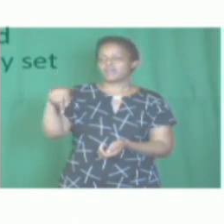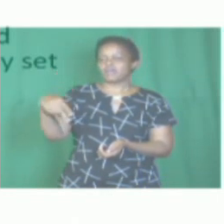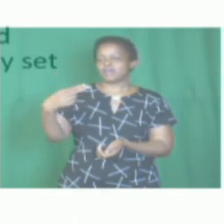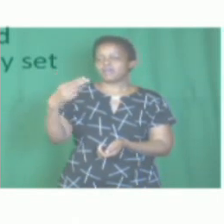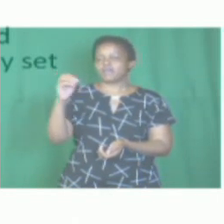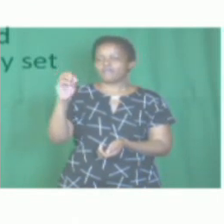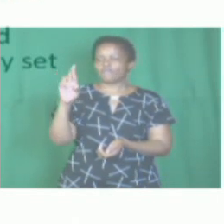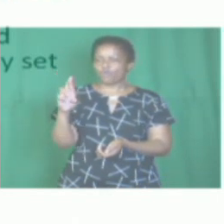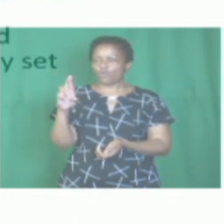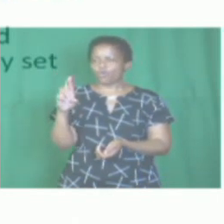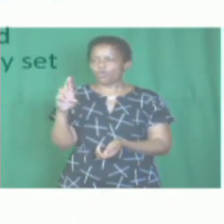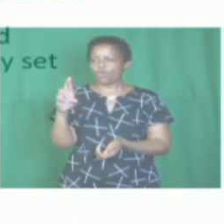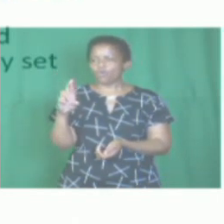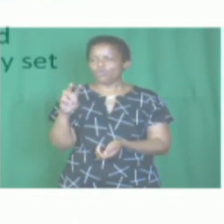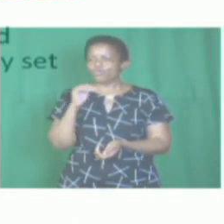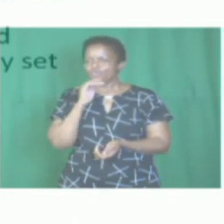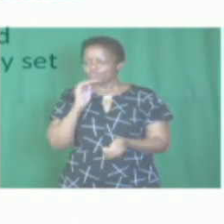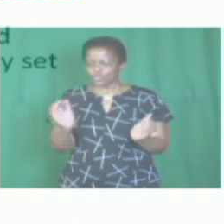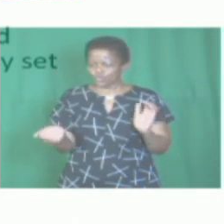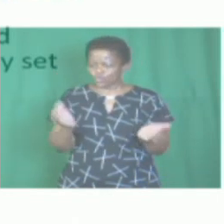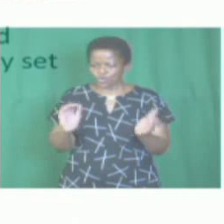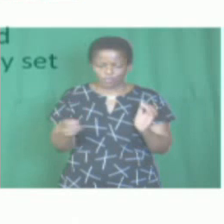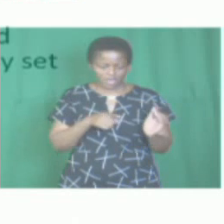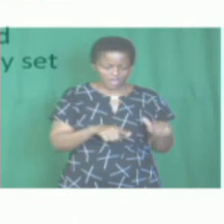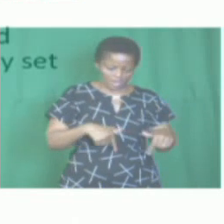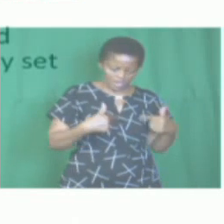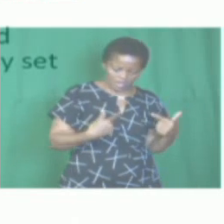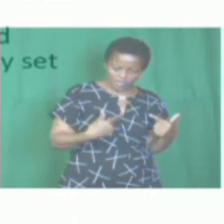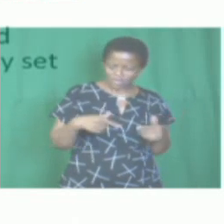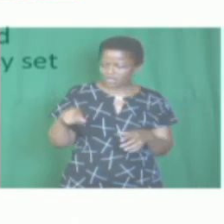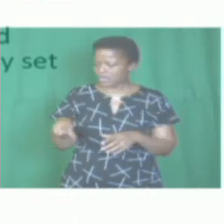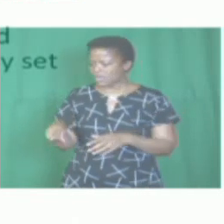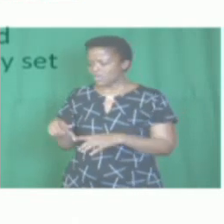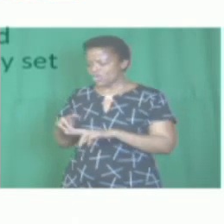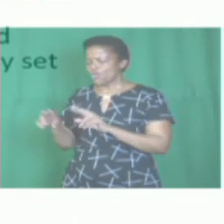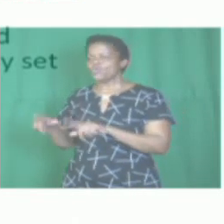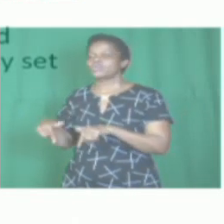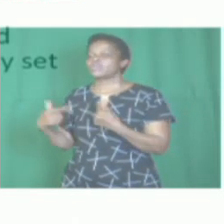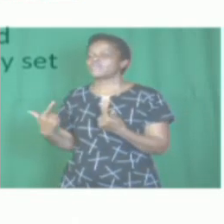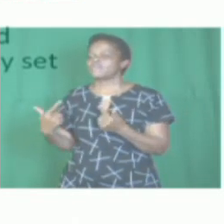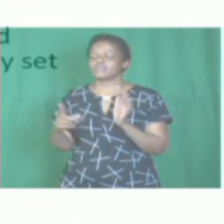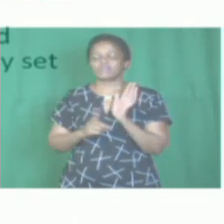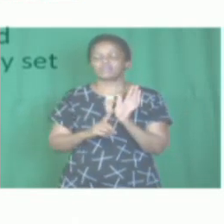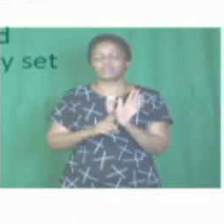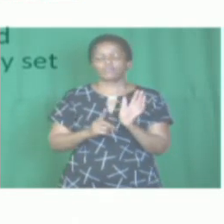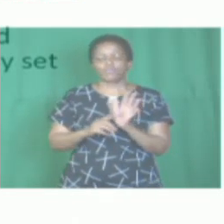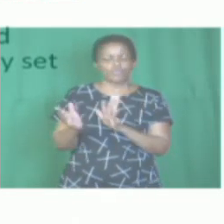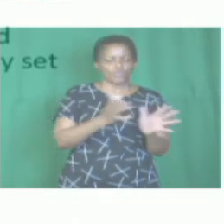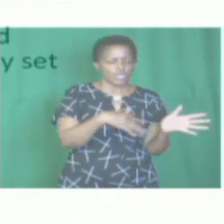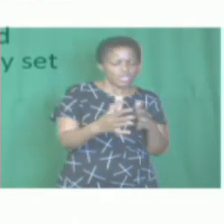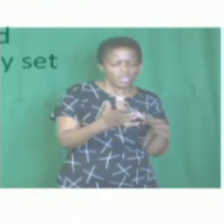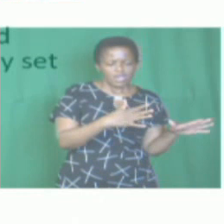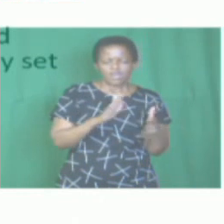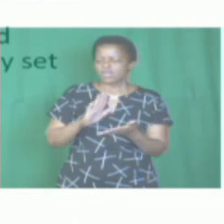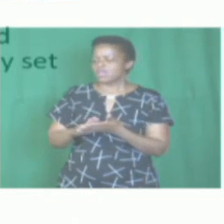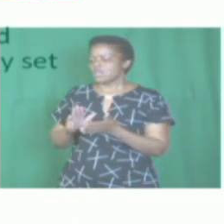wind roared like a lion. The wind is not a lion, but you are giving it qualities, human qualities. You are giving